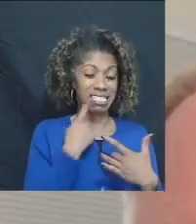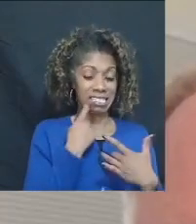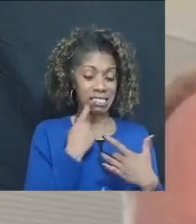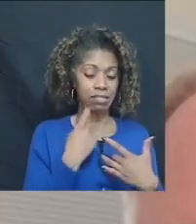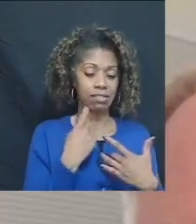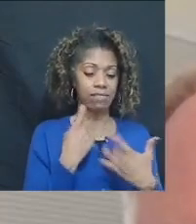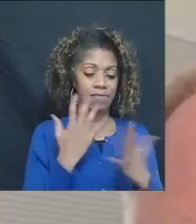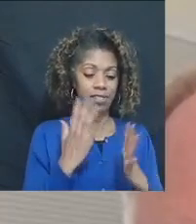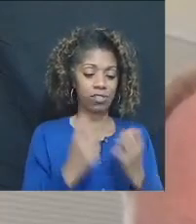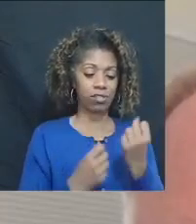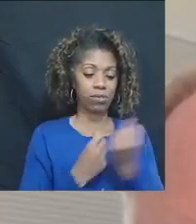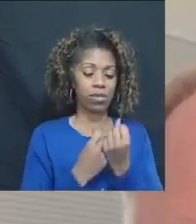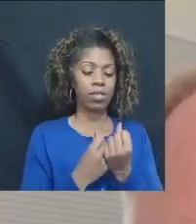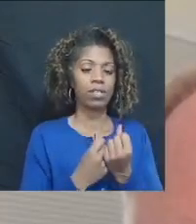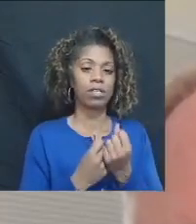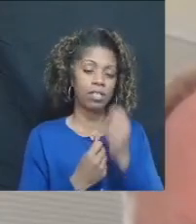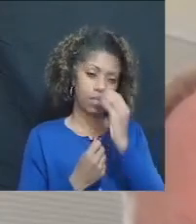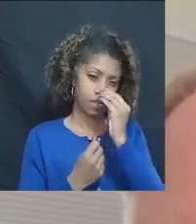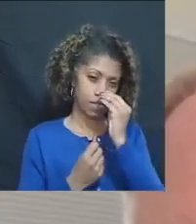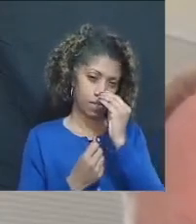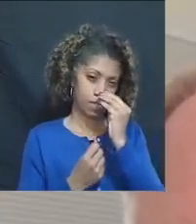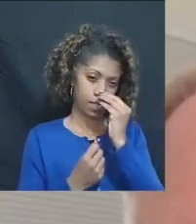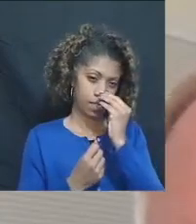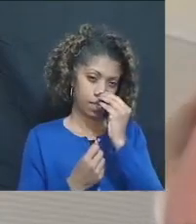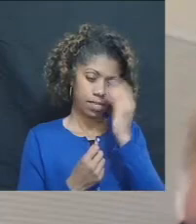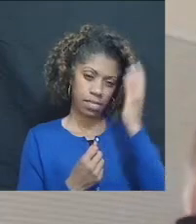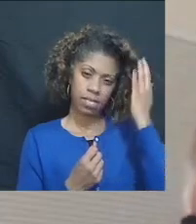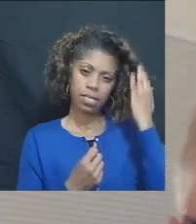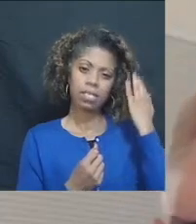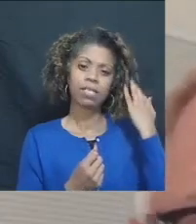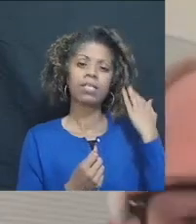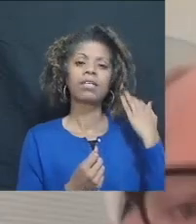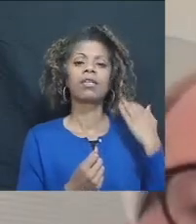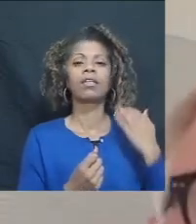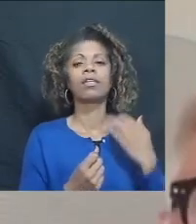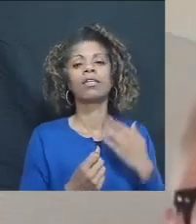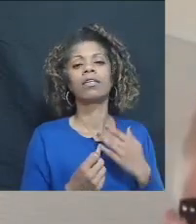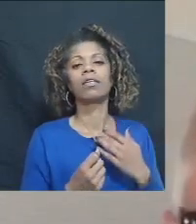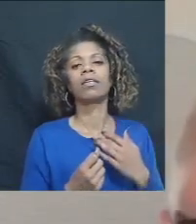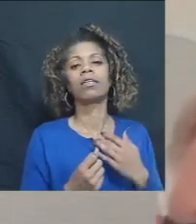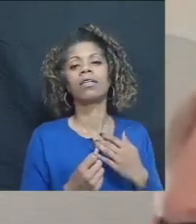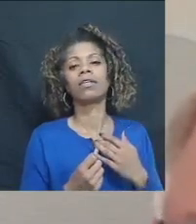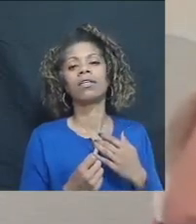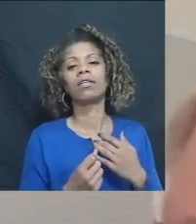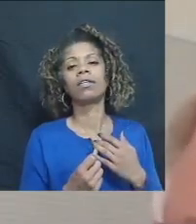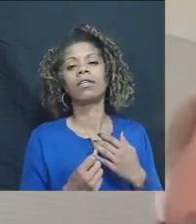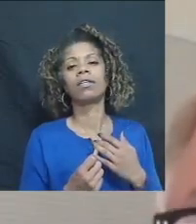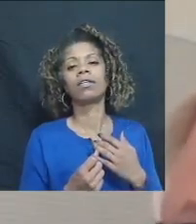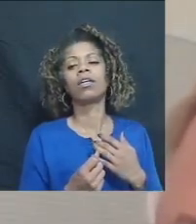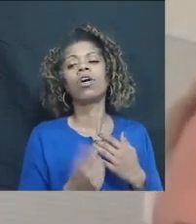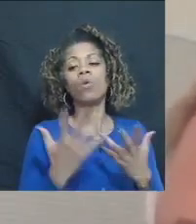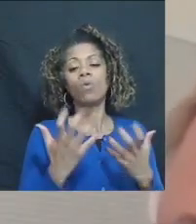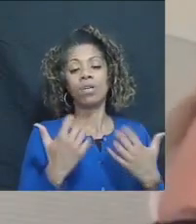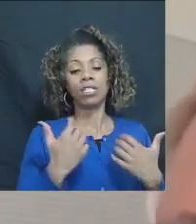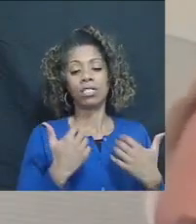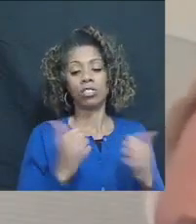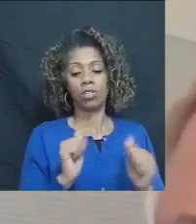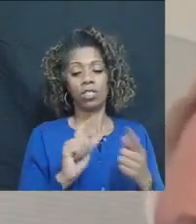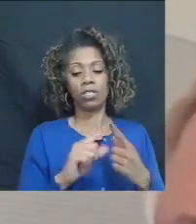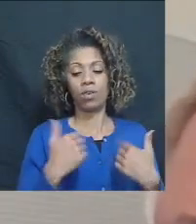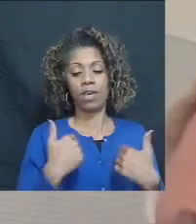is where it's going to give CDC the capability of almost having real-time data from schools.